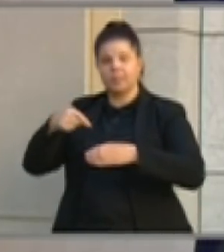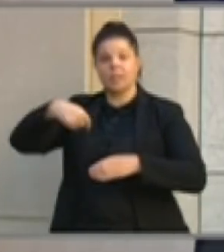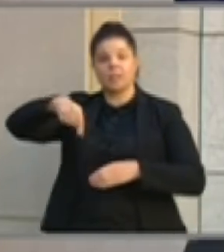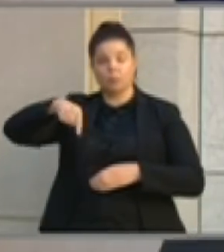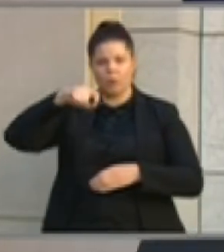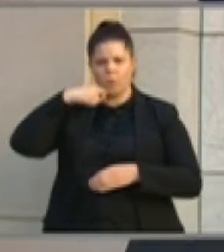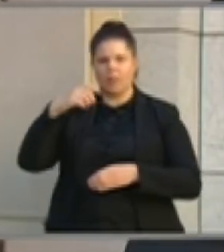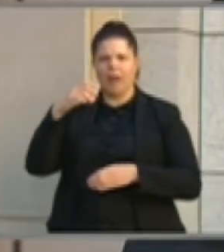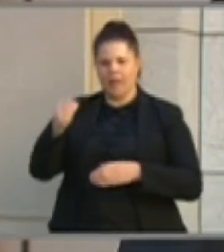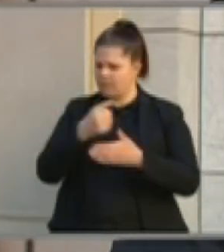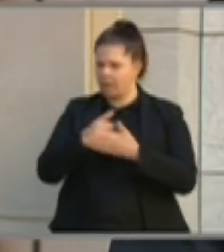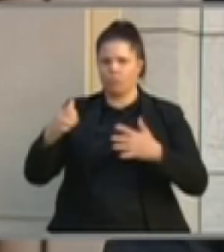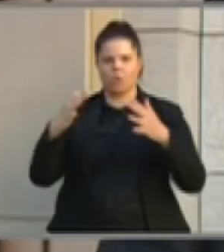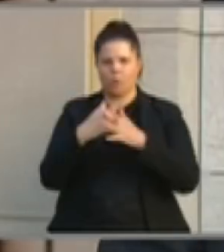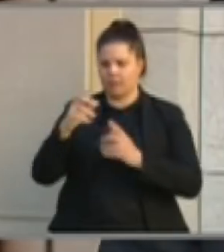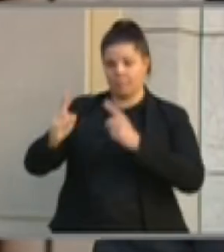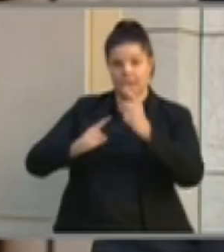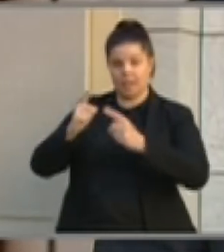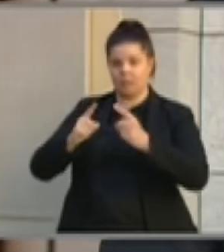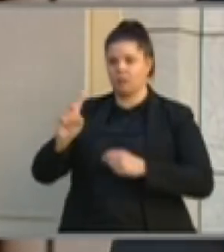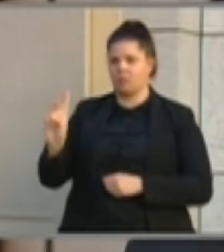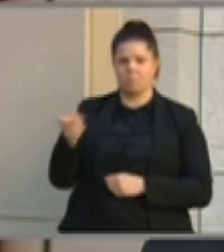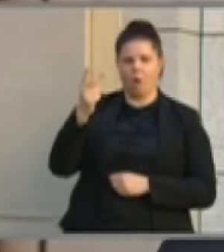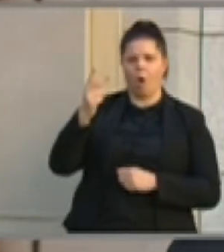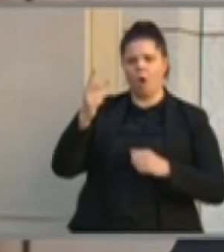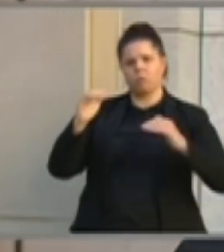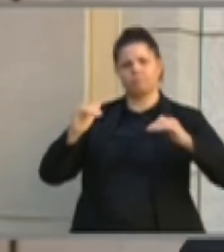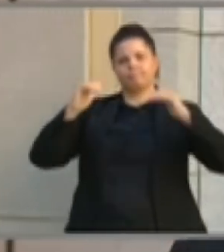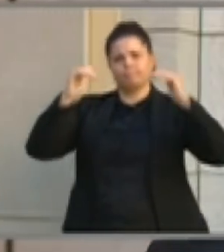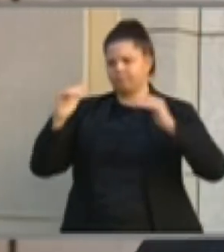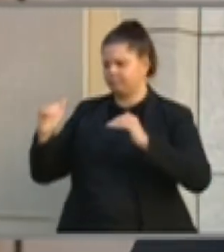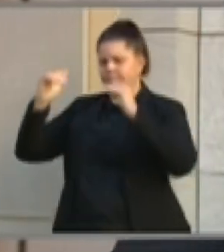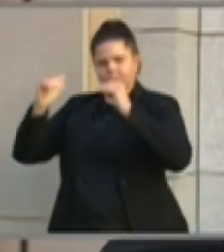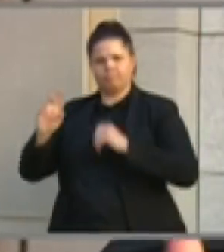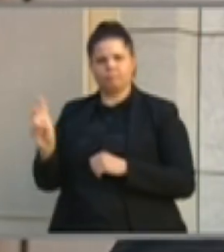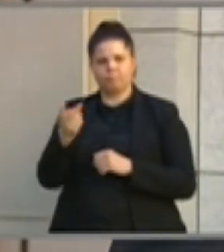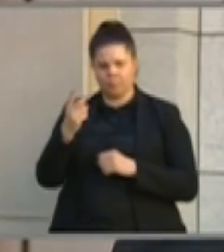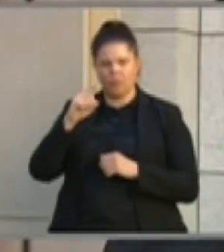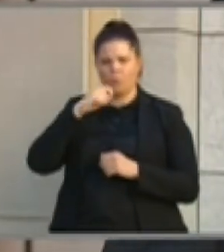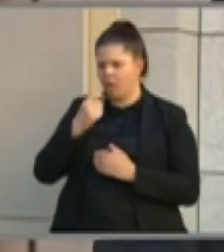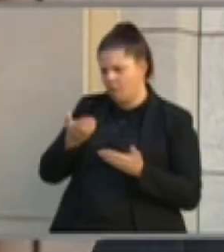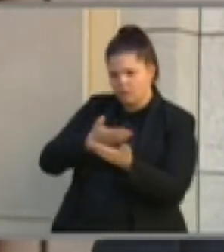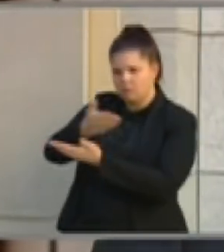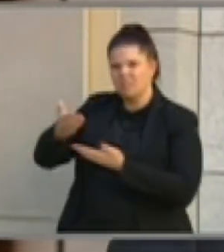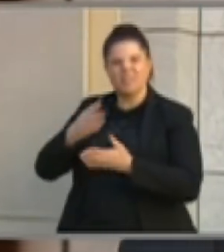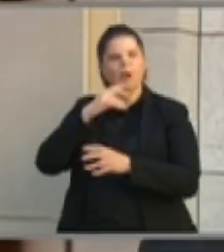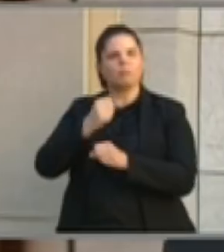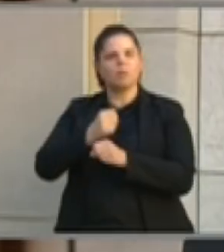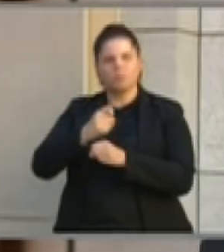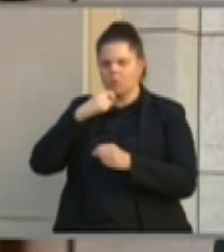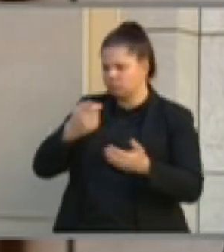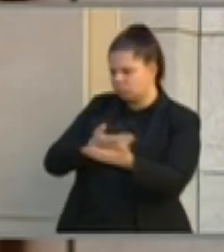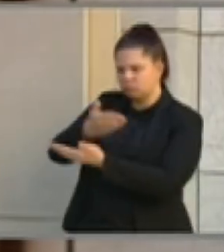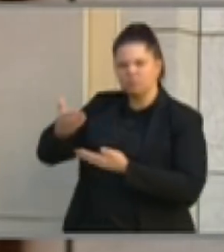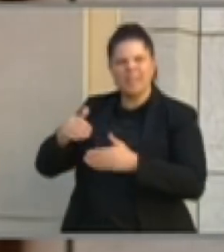meeting between the senior leaders of the opposition and of the government to just run through issues that are being managed by